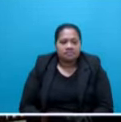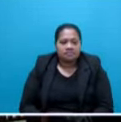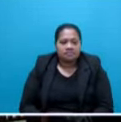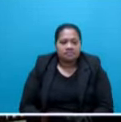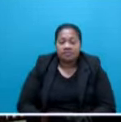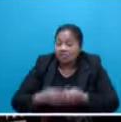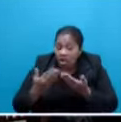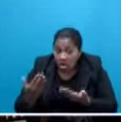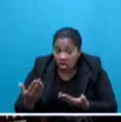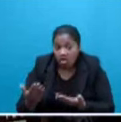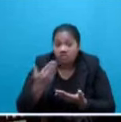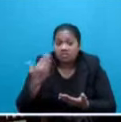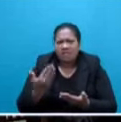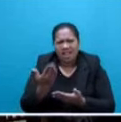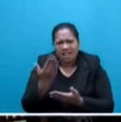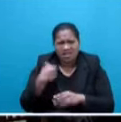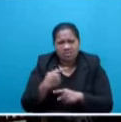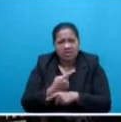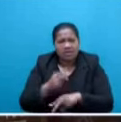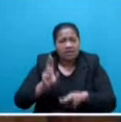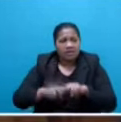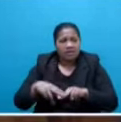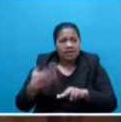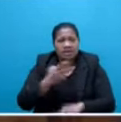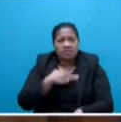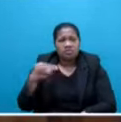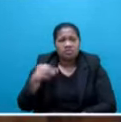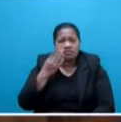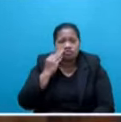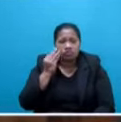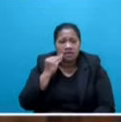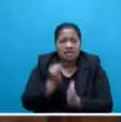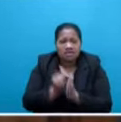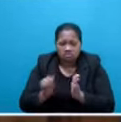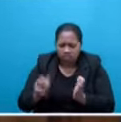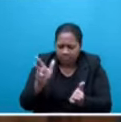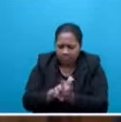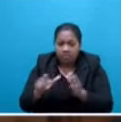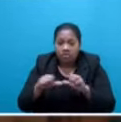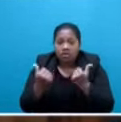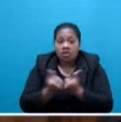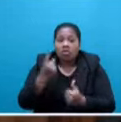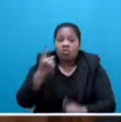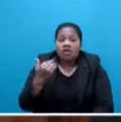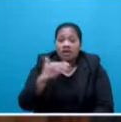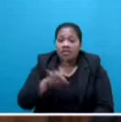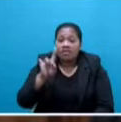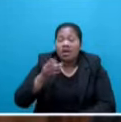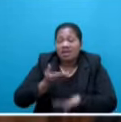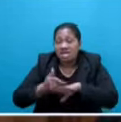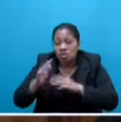Honourable Speaker, sir, just last week on Friday, Ministry of Sugar Industry signed agreement with 101 new cane